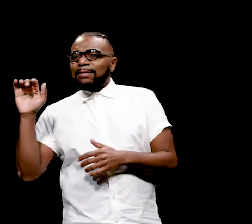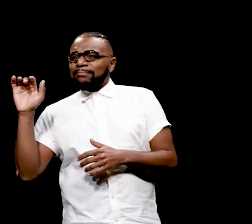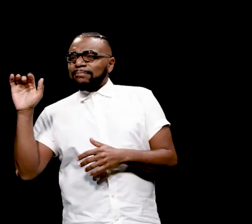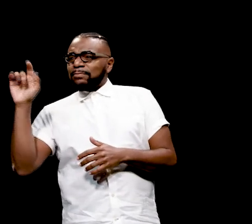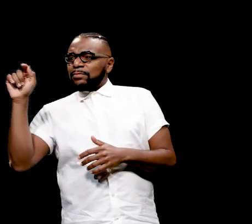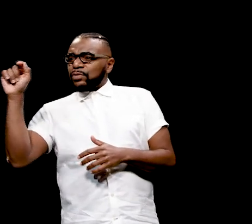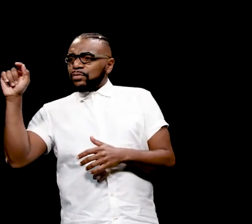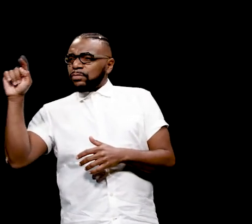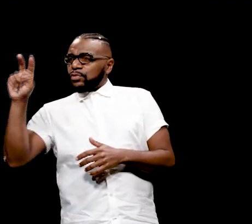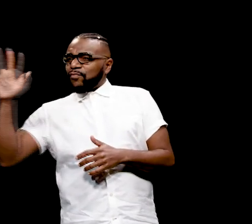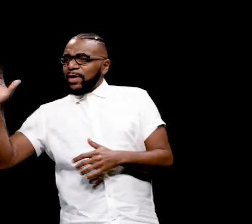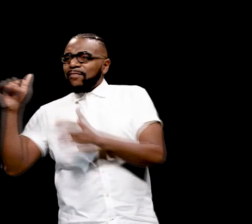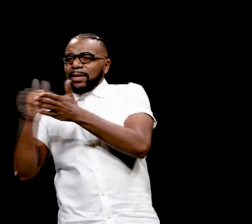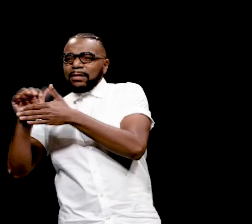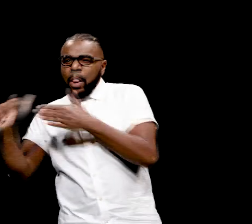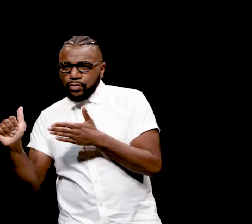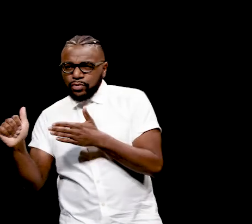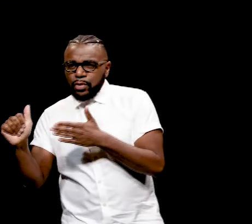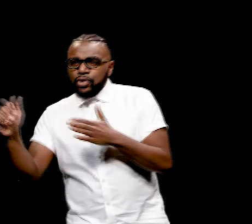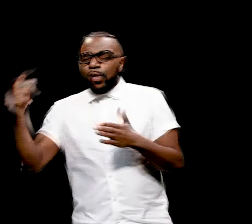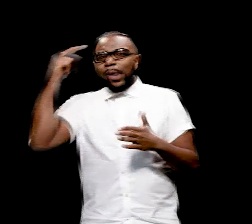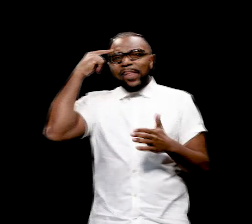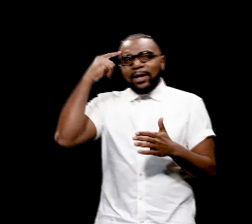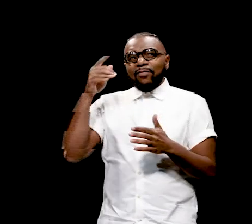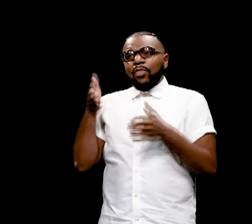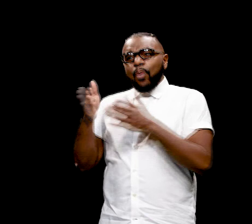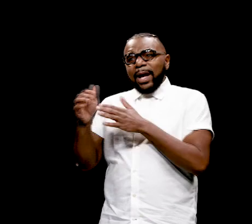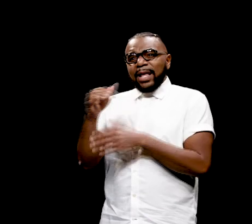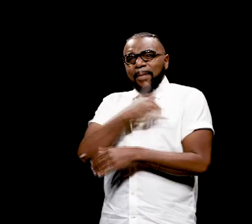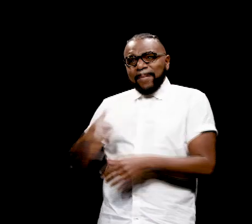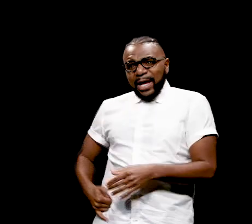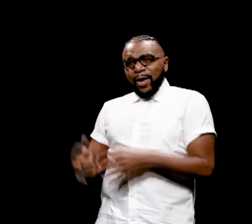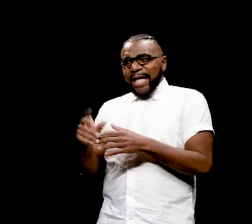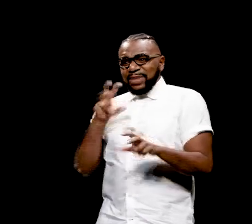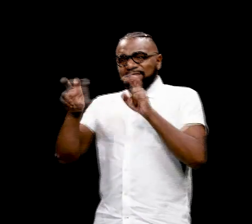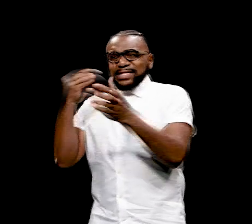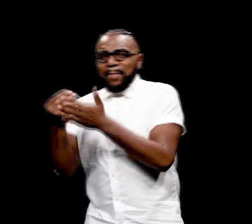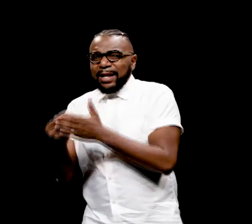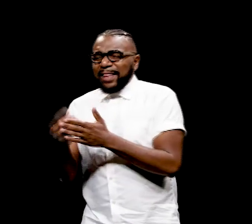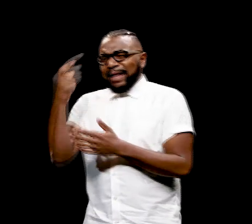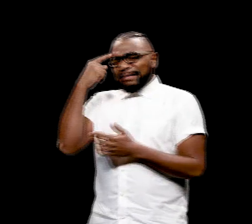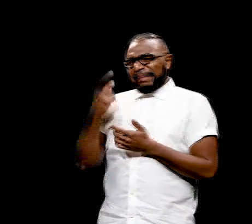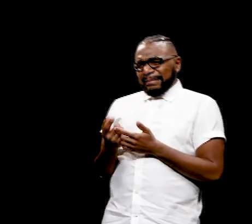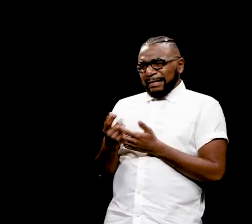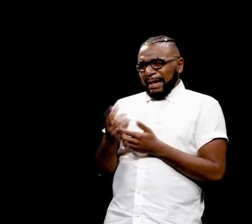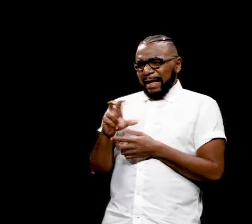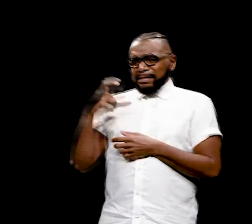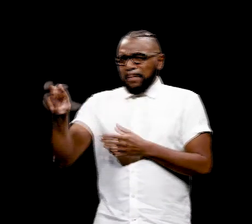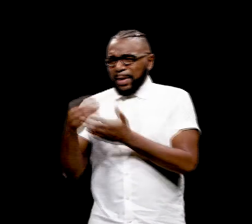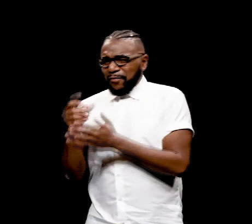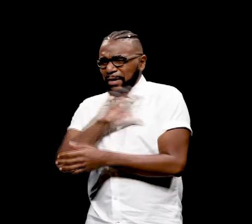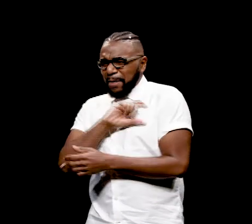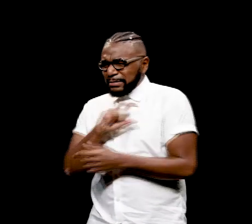are investing in policing the way that Mayor Wheeler has been investing. And then ask yourself, how